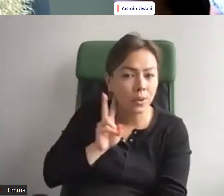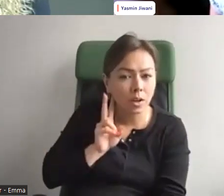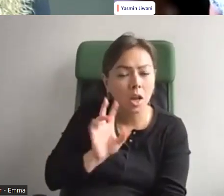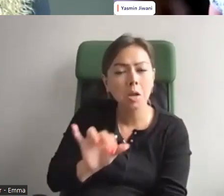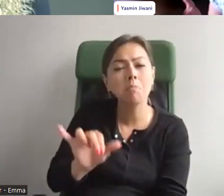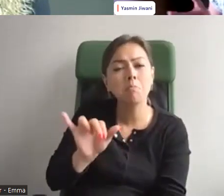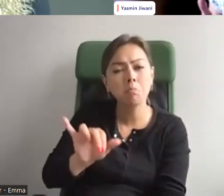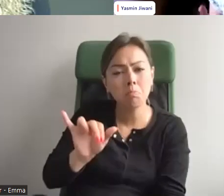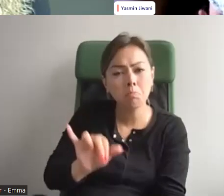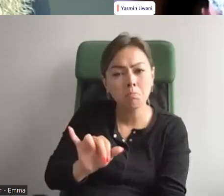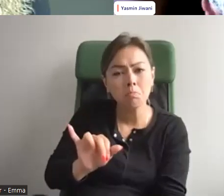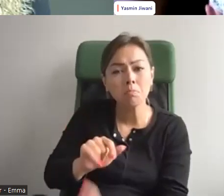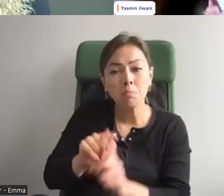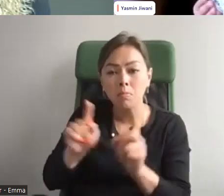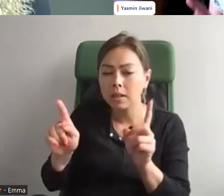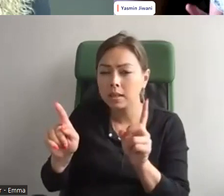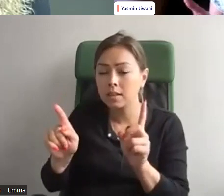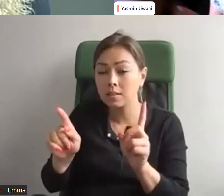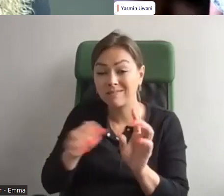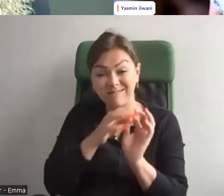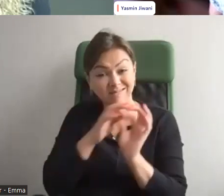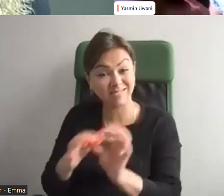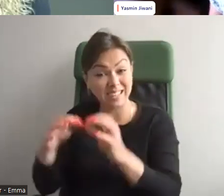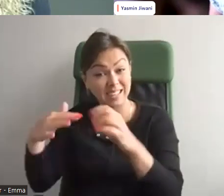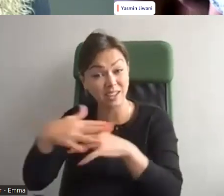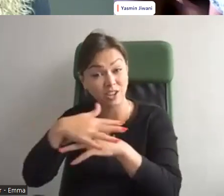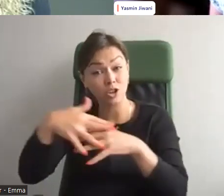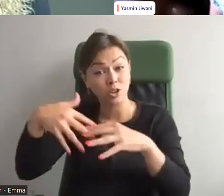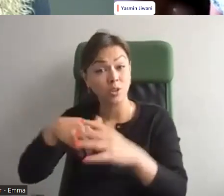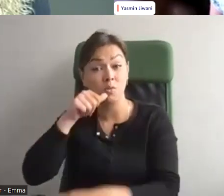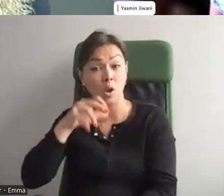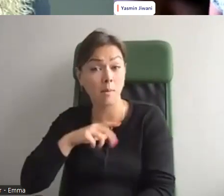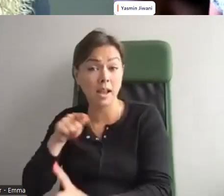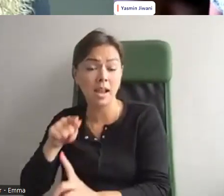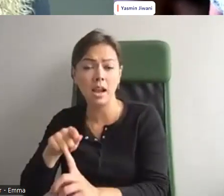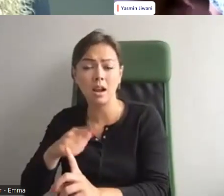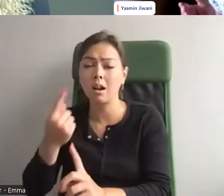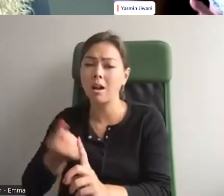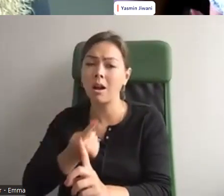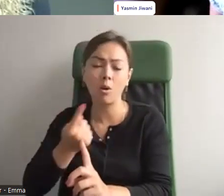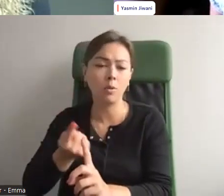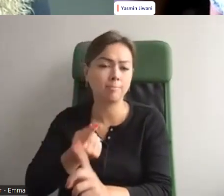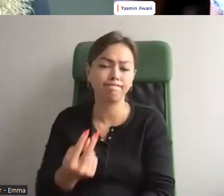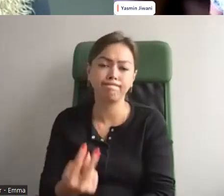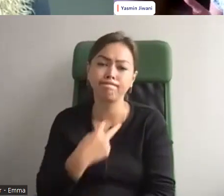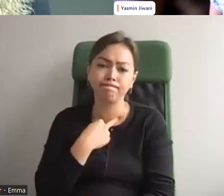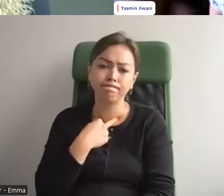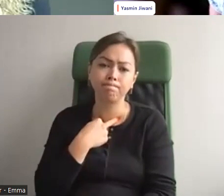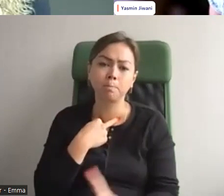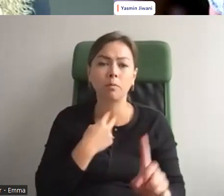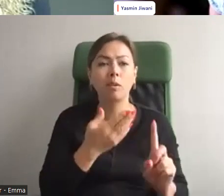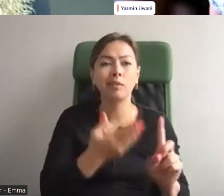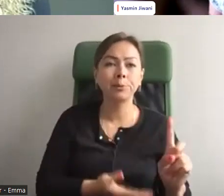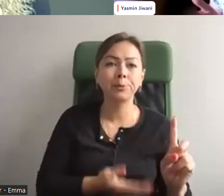women, again, it fell into the trap of a kind of bourgeois language, which is she was a mother, she was